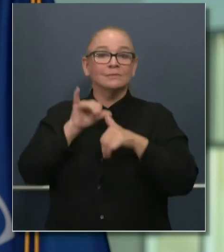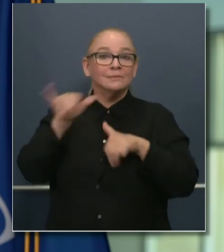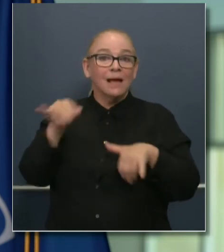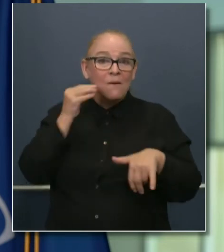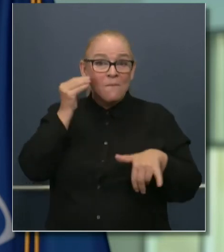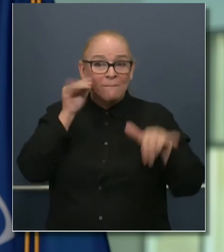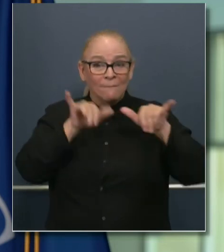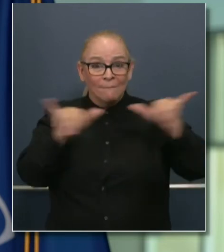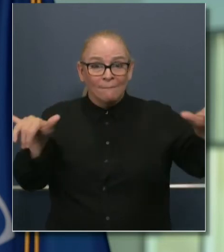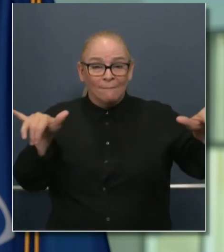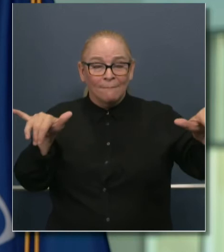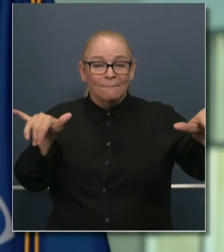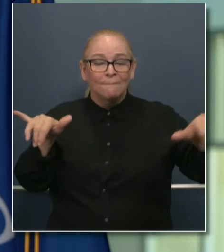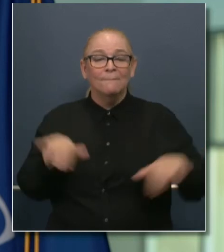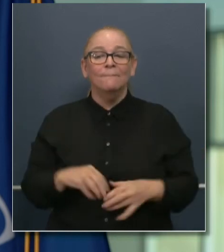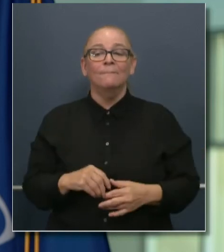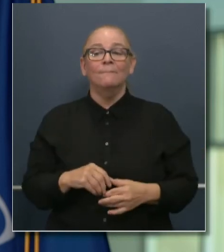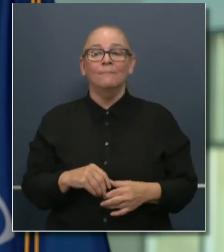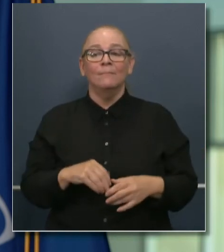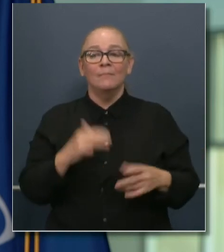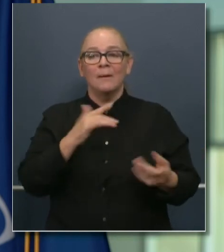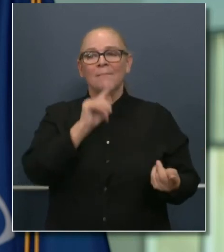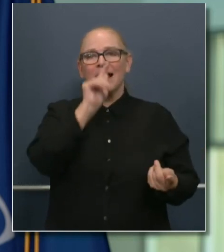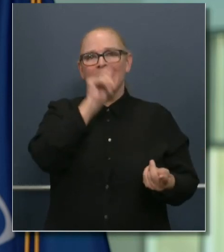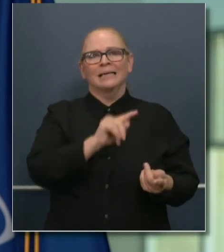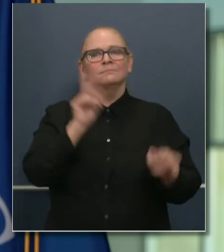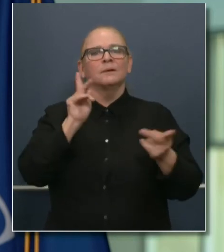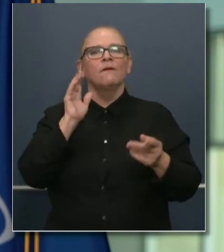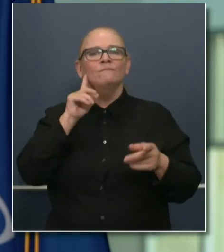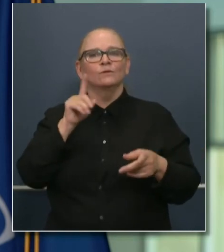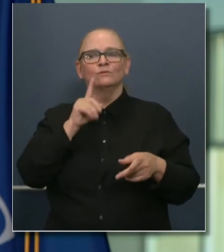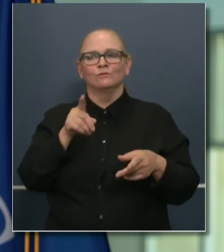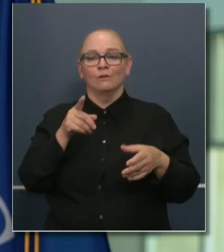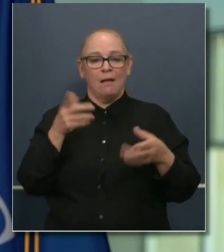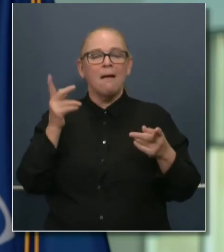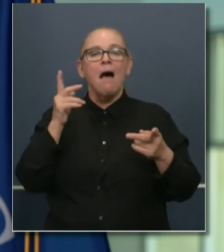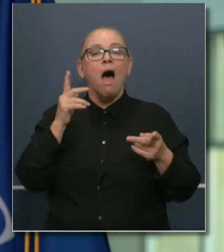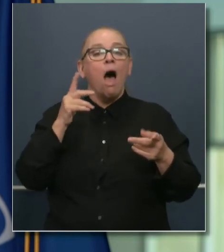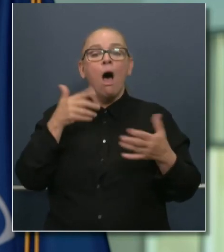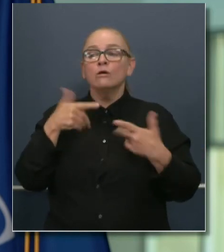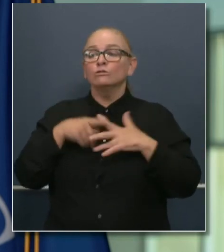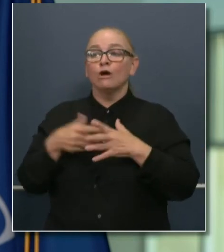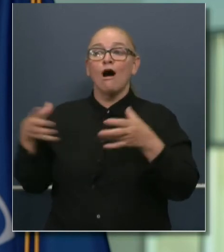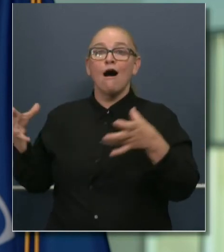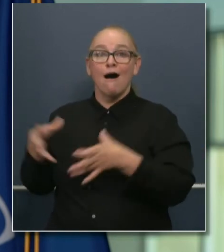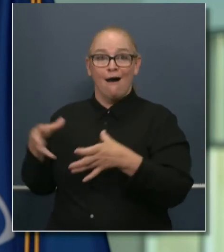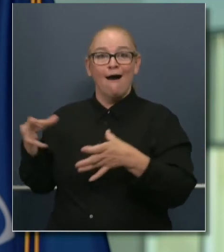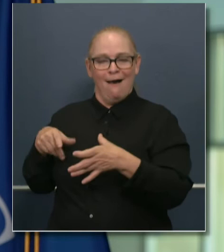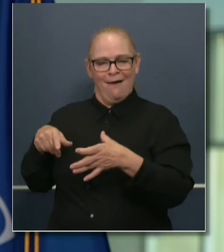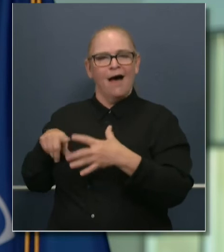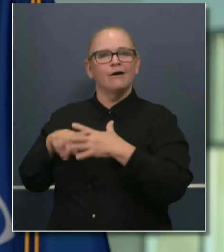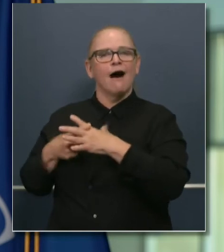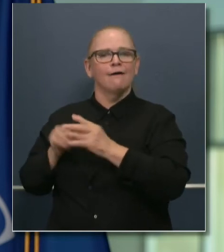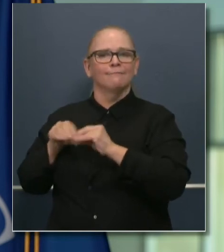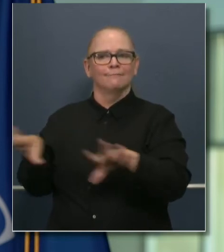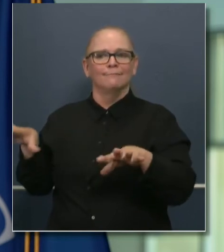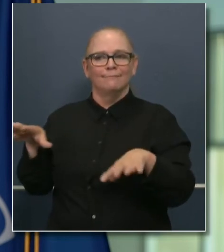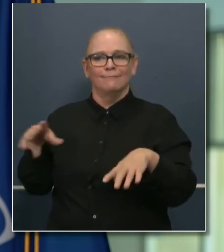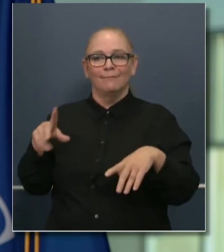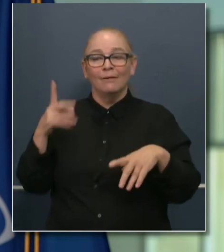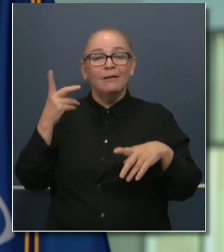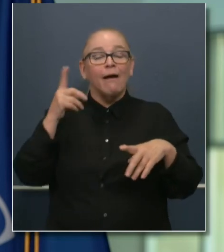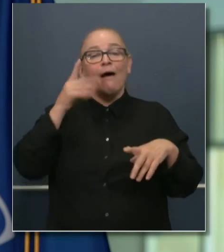to mix, as people began to put down, some cases put down their mask literally, not